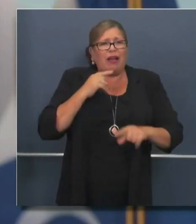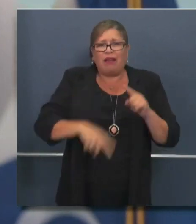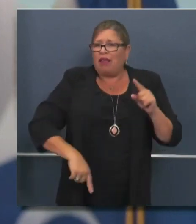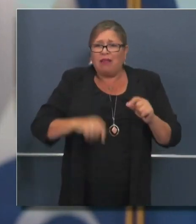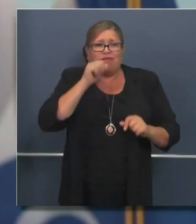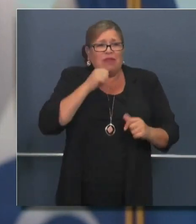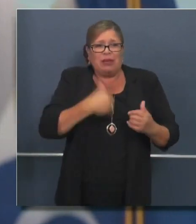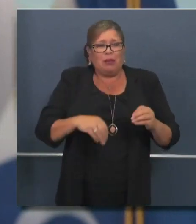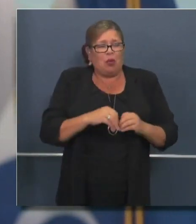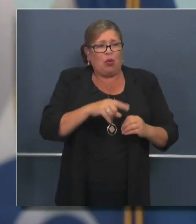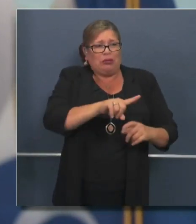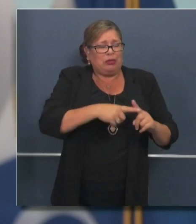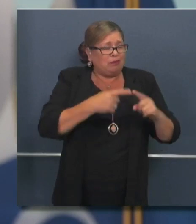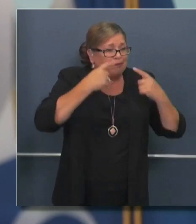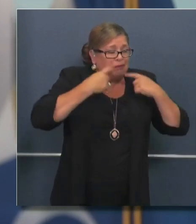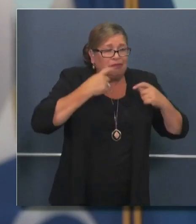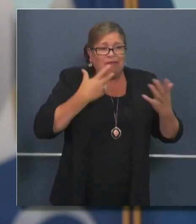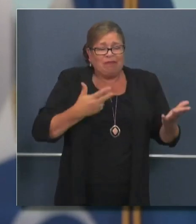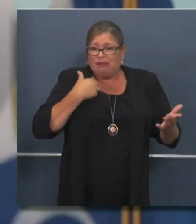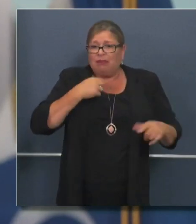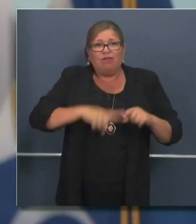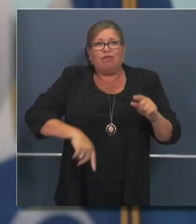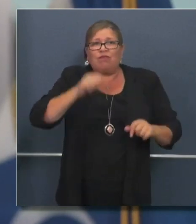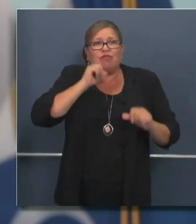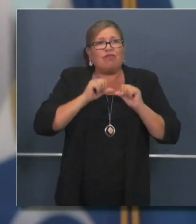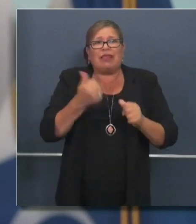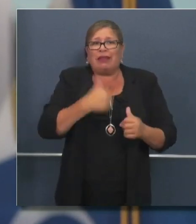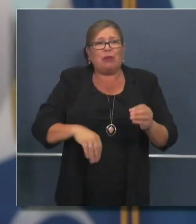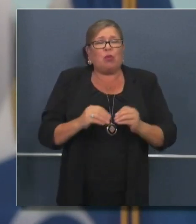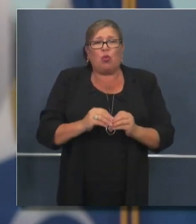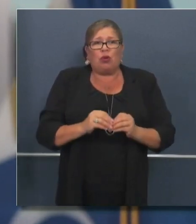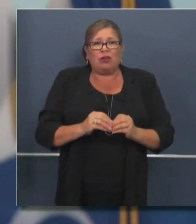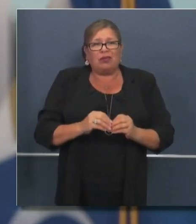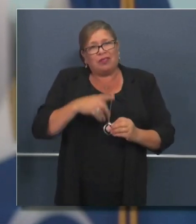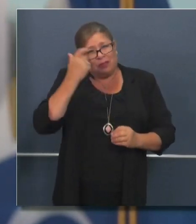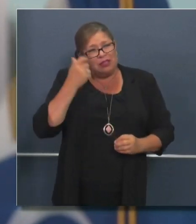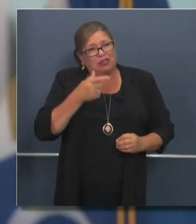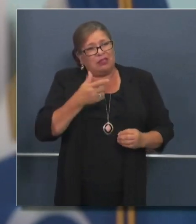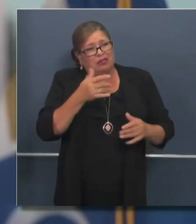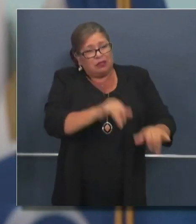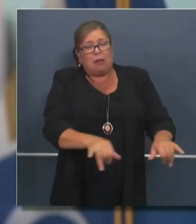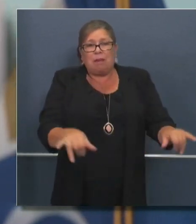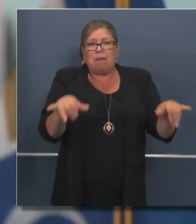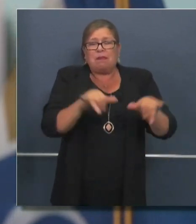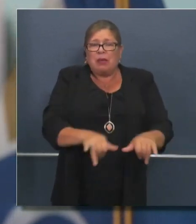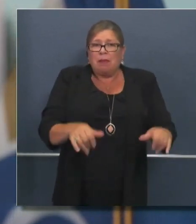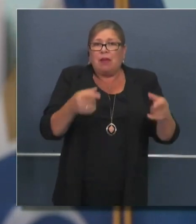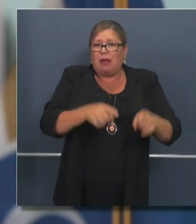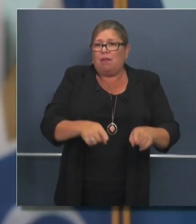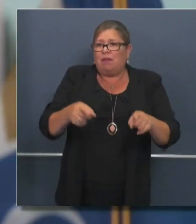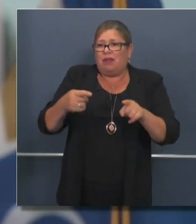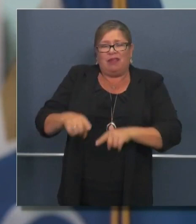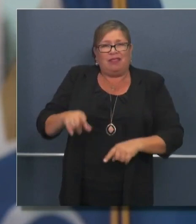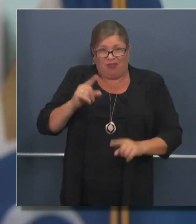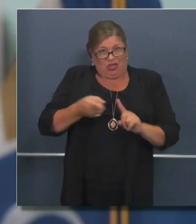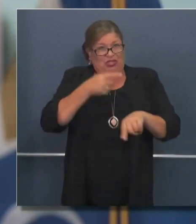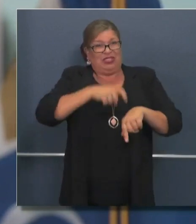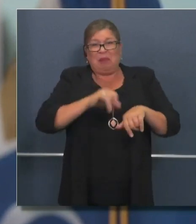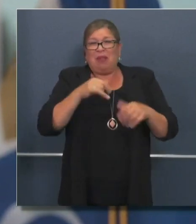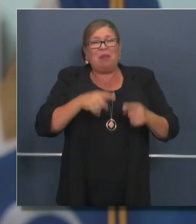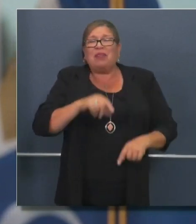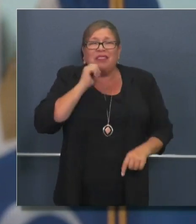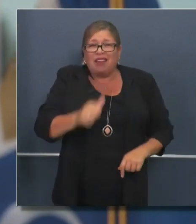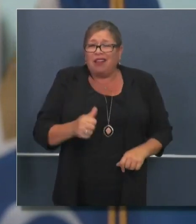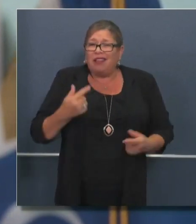he starts tearing up. He said, I can't take it anymore, because it's hardly his first experience or his kid's first experience. You know,